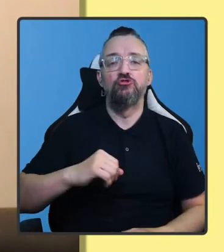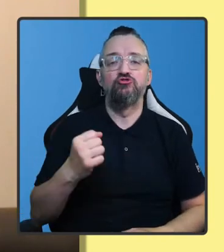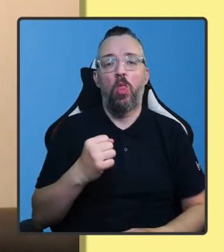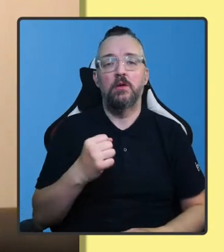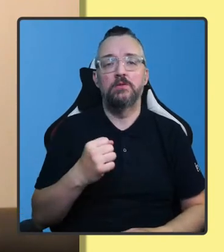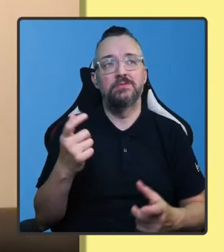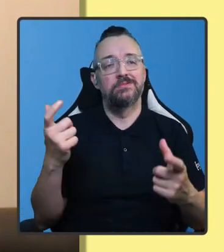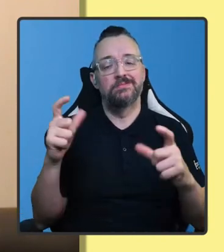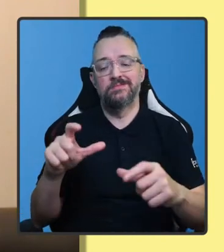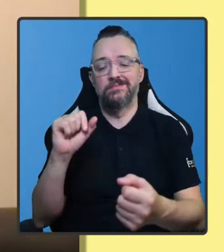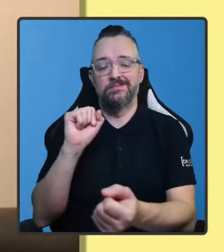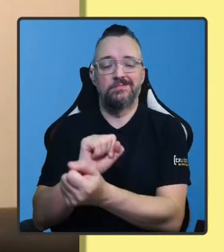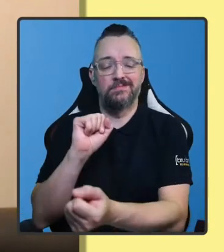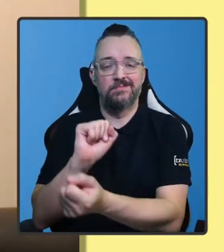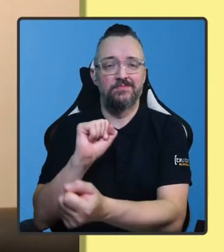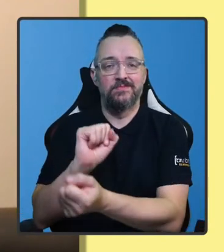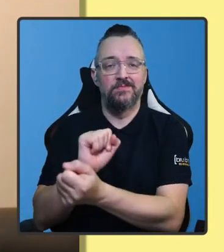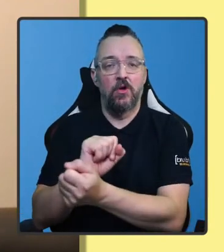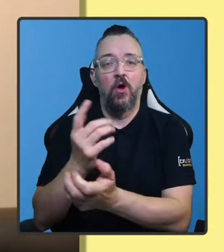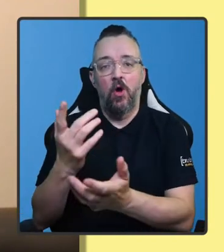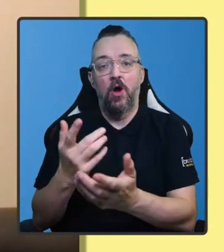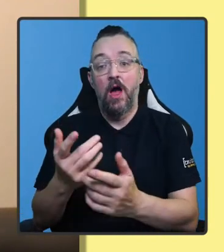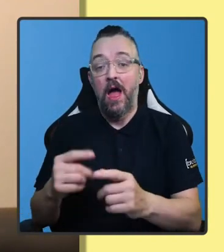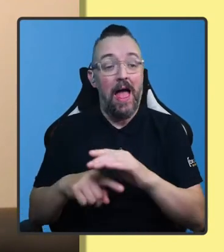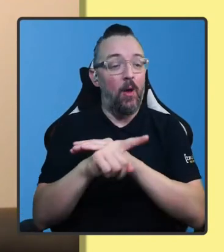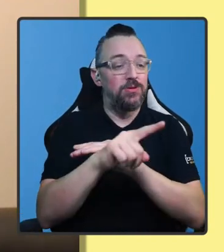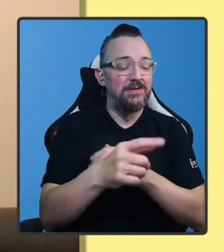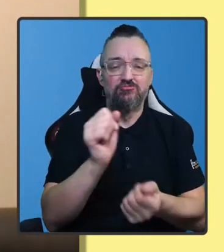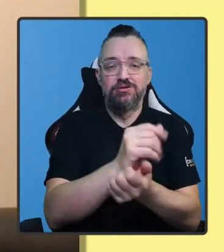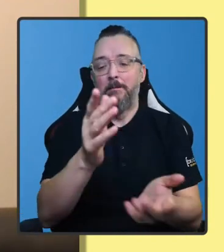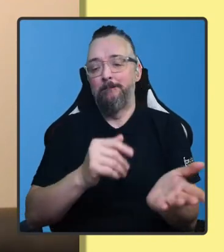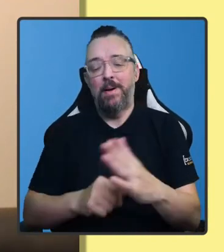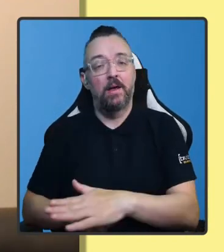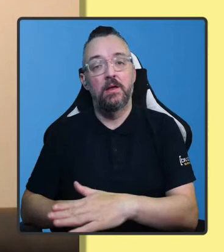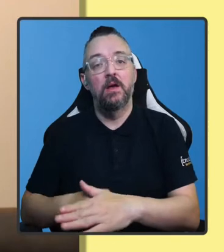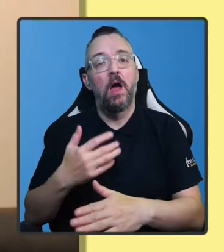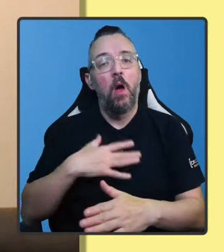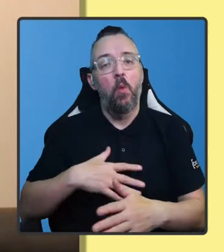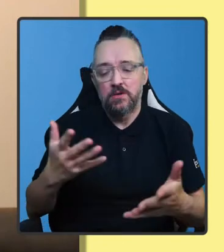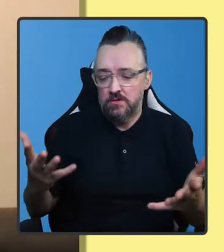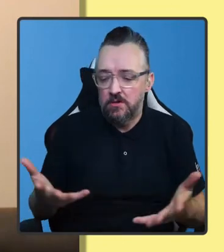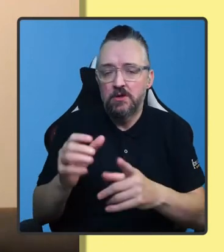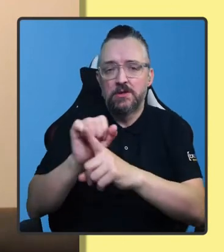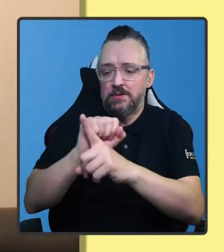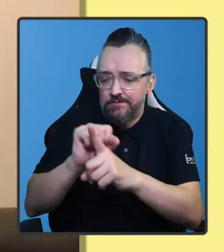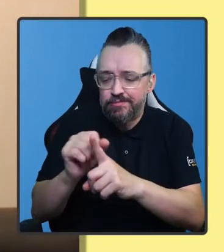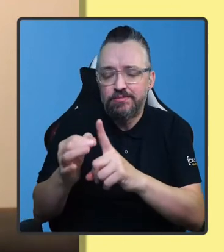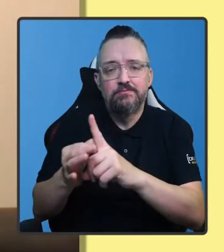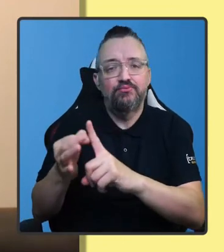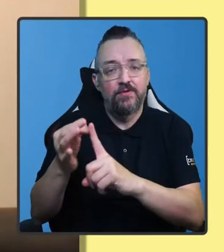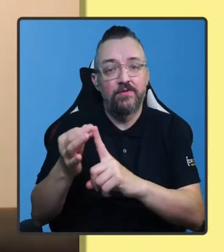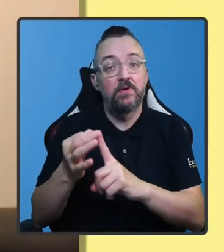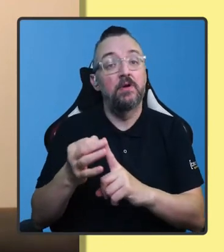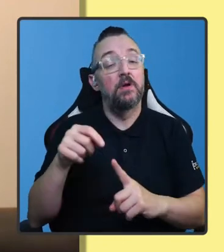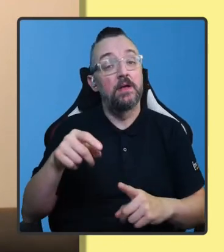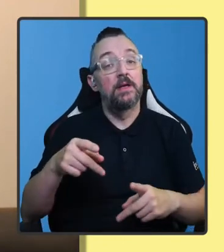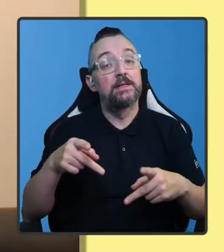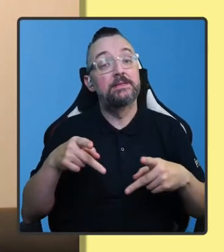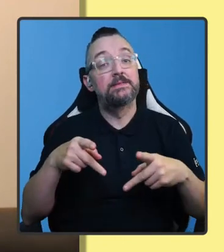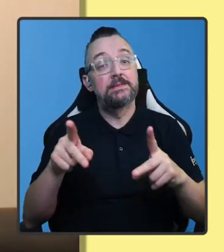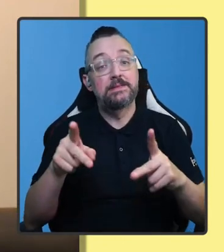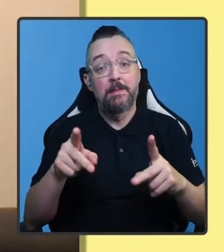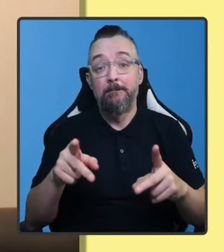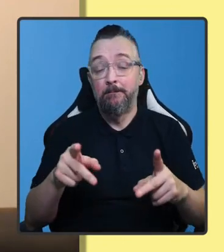nation, nor the reconviction nation. I want us to be the rehabilitation nation. When we have a system that is fundamentally